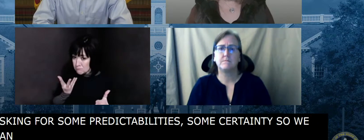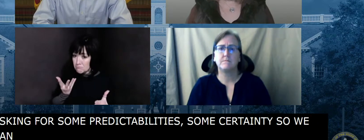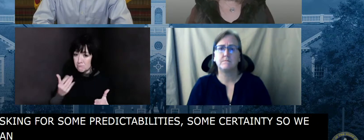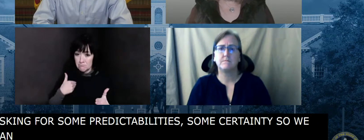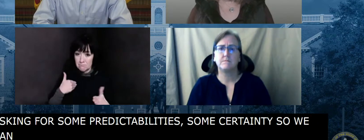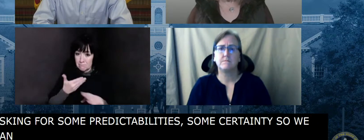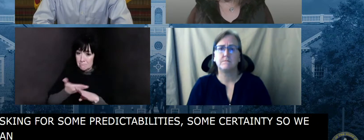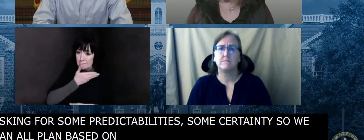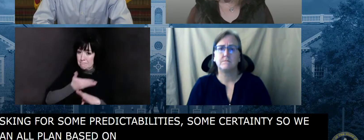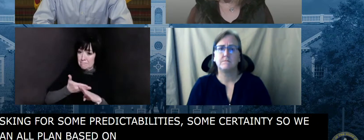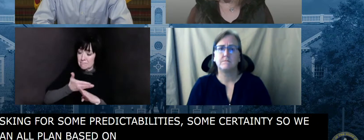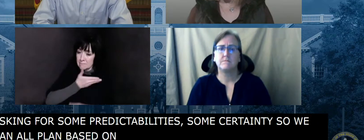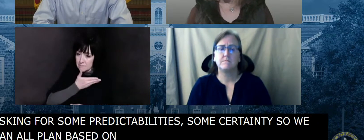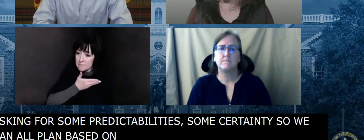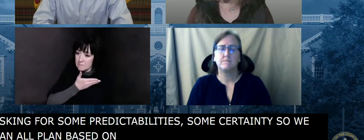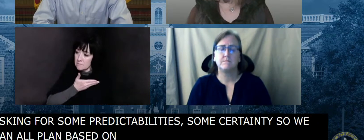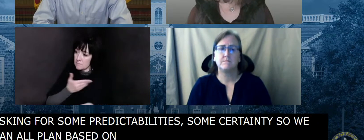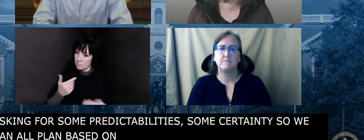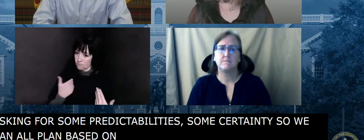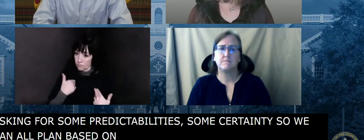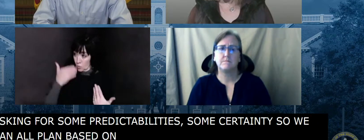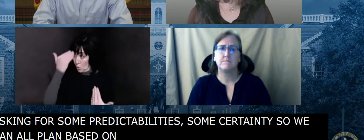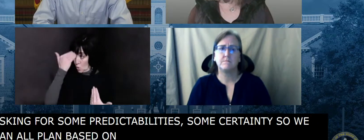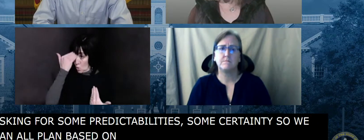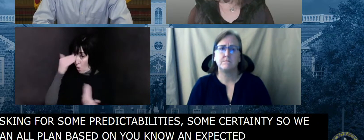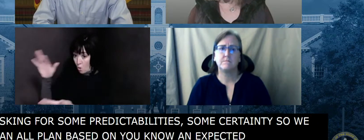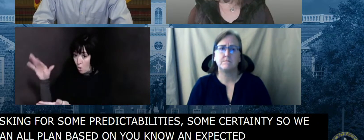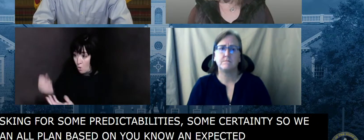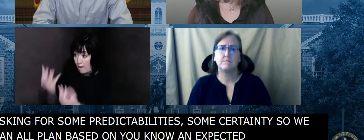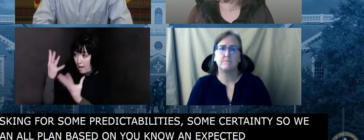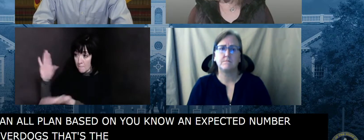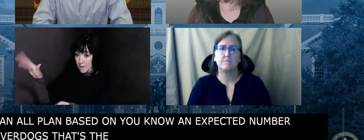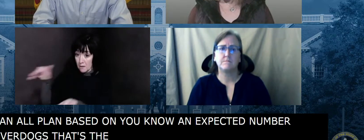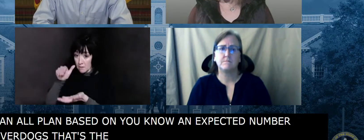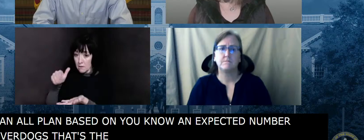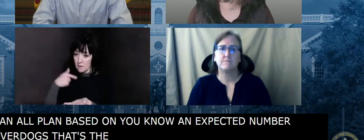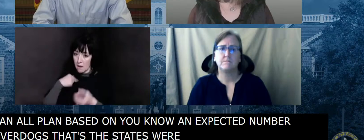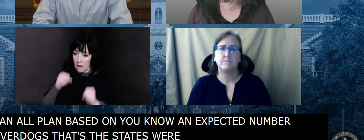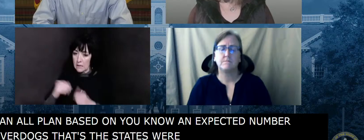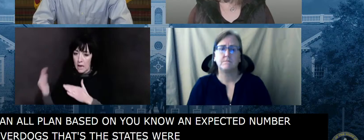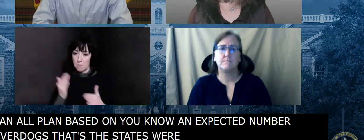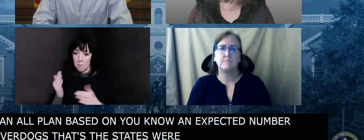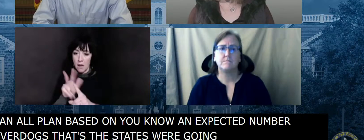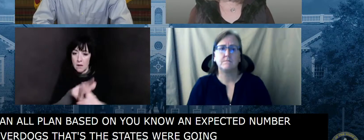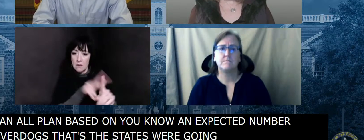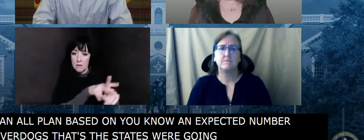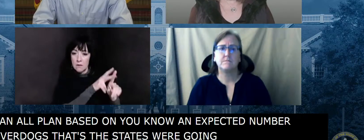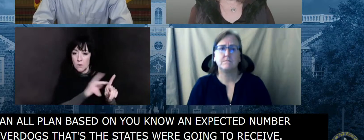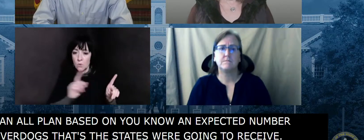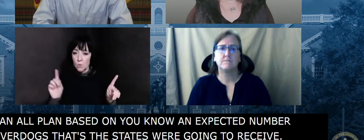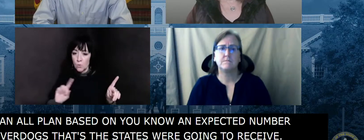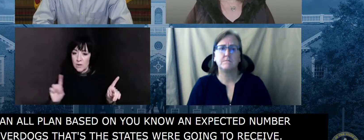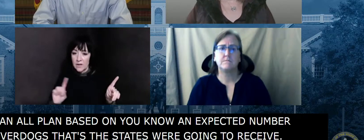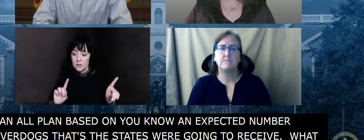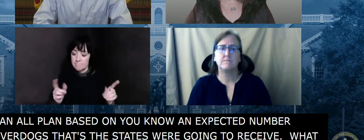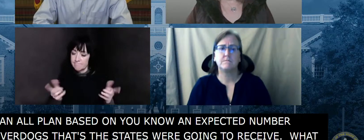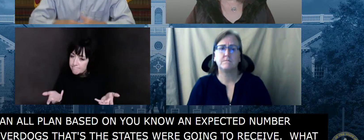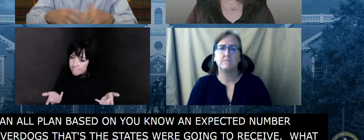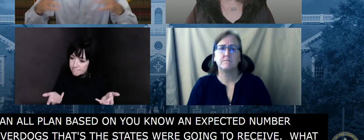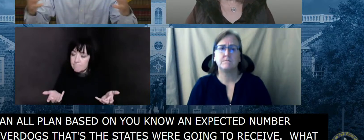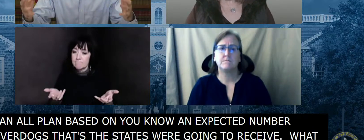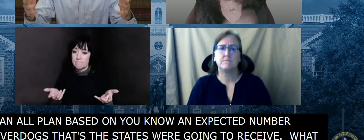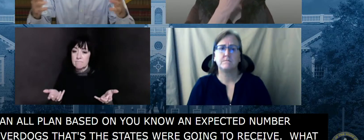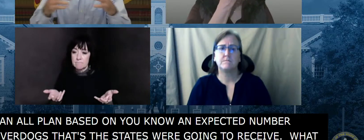an expected number of doses that the states were going to receive. what we heard in response to